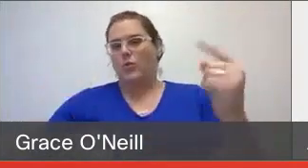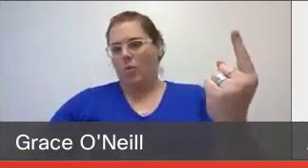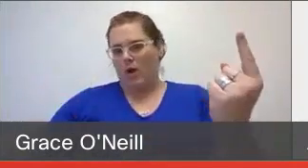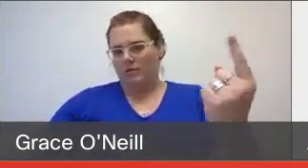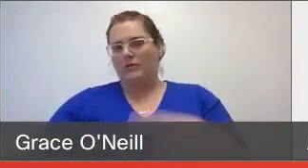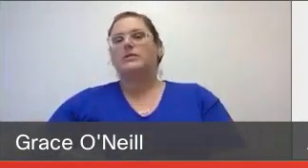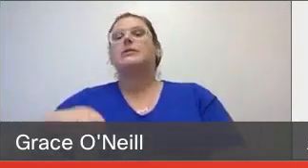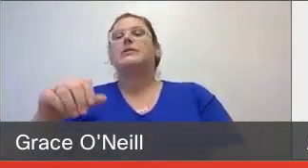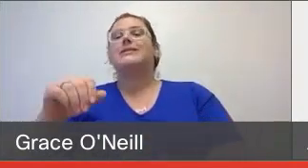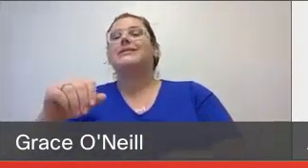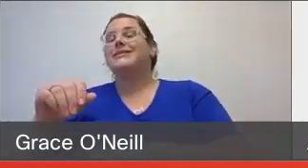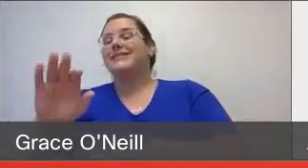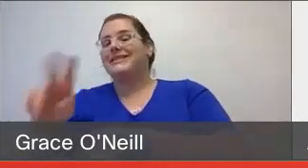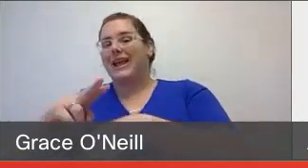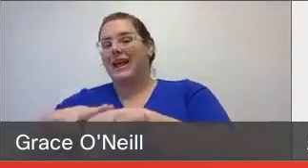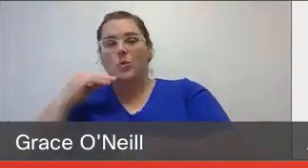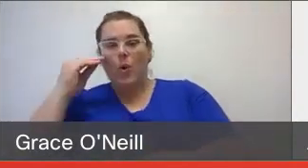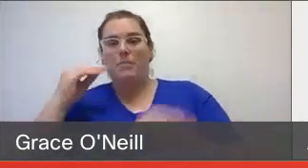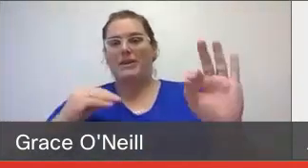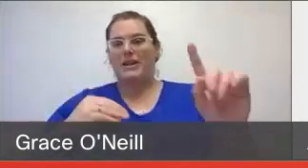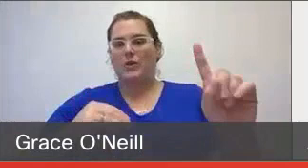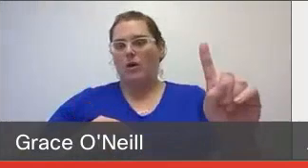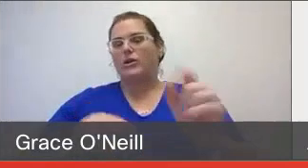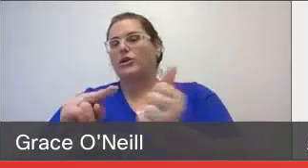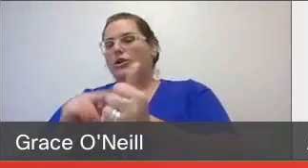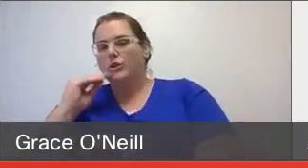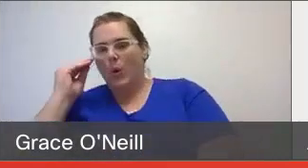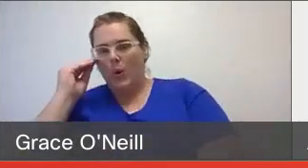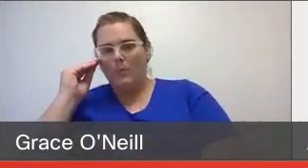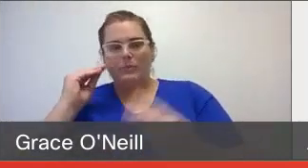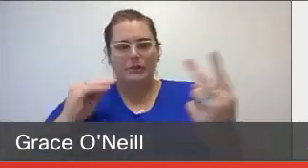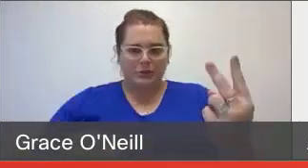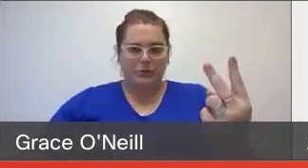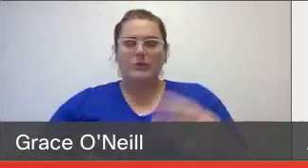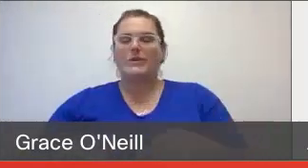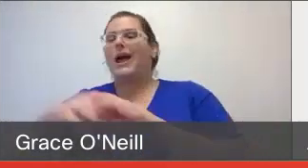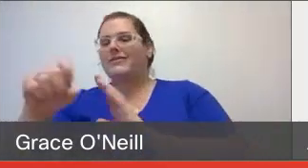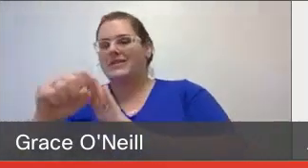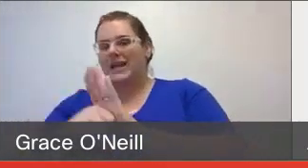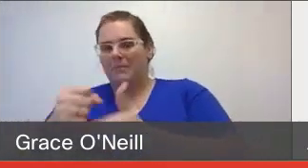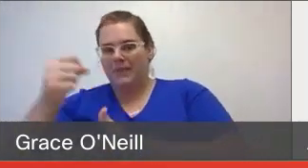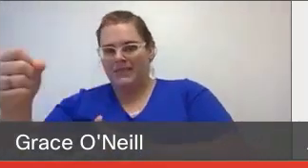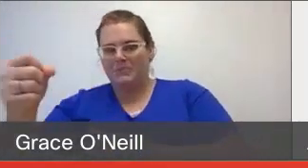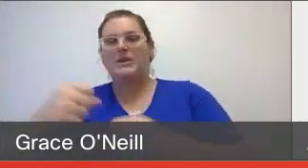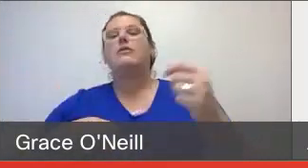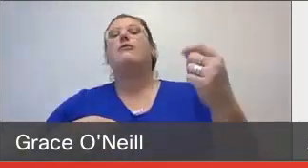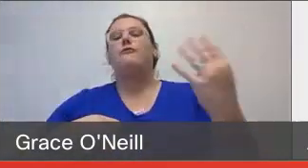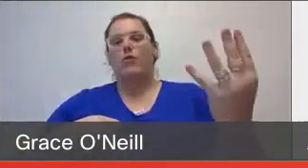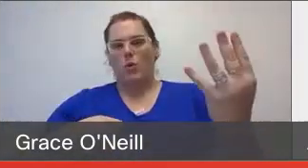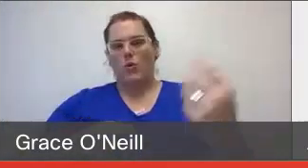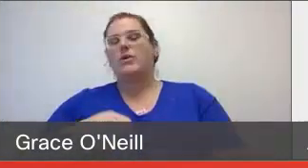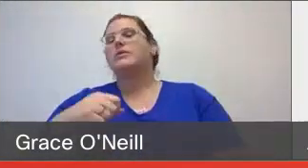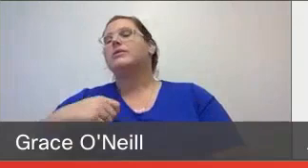in natural homes, 2 in nursing homes, 4 in out-of-state placement, 41 in